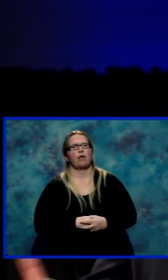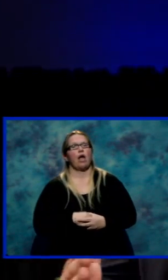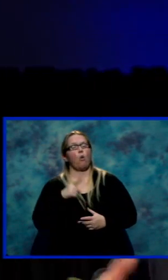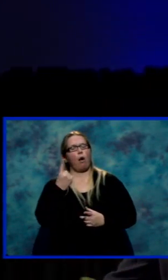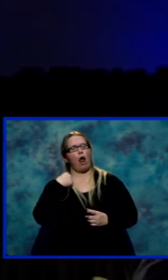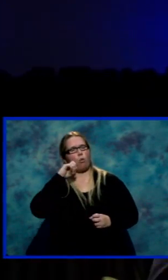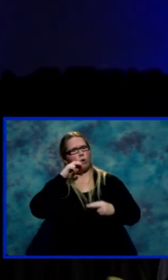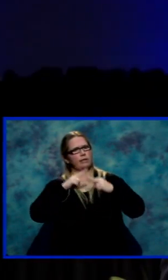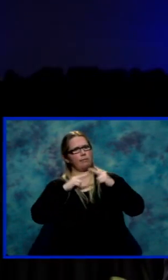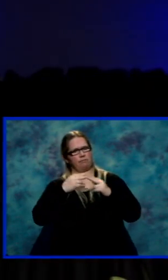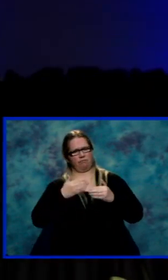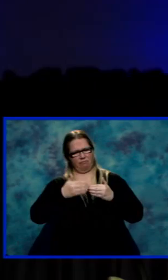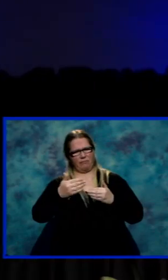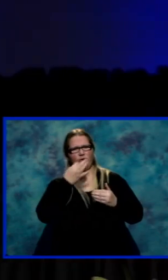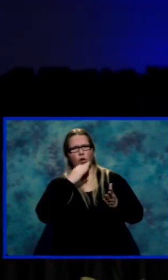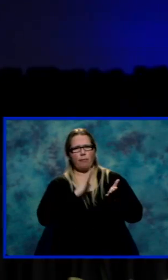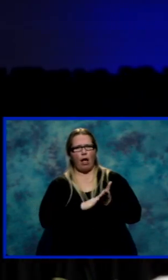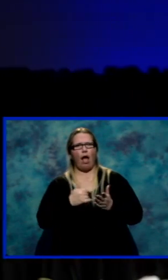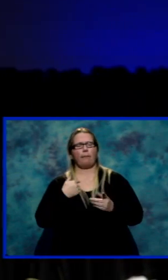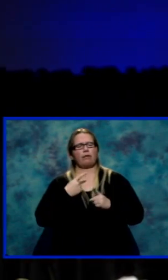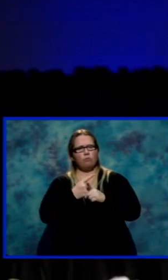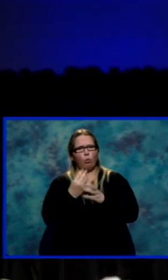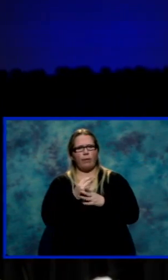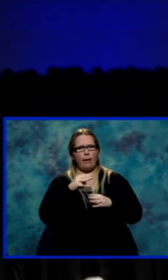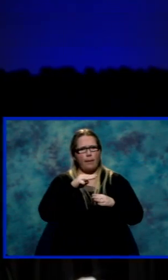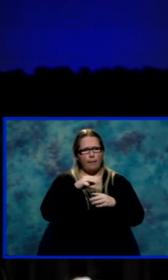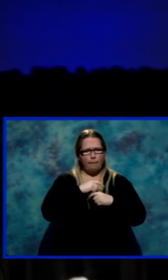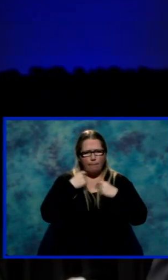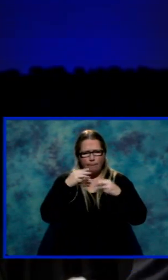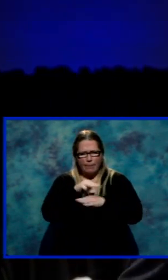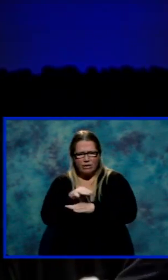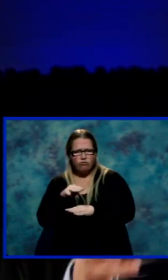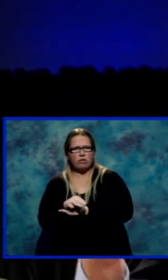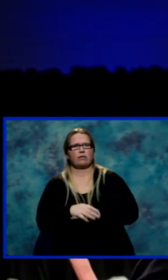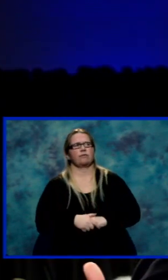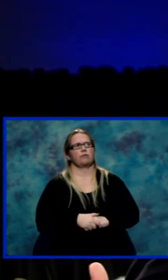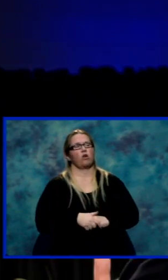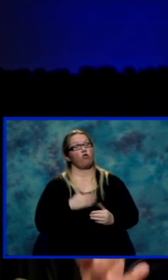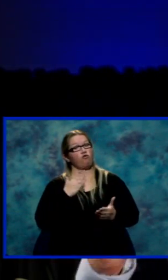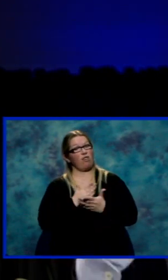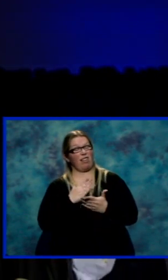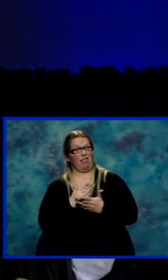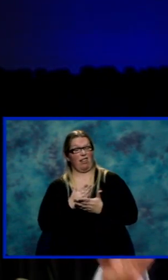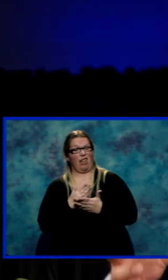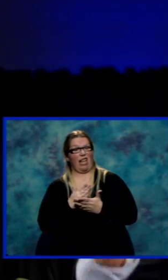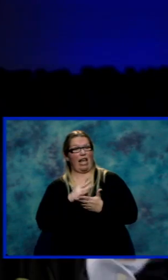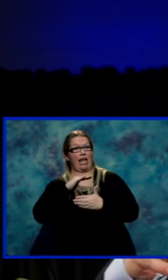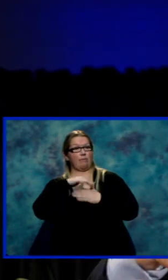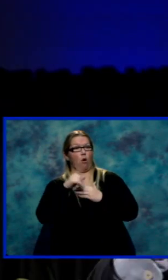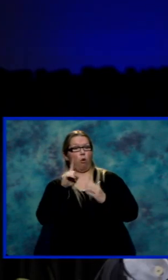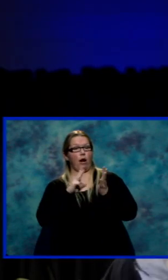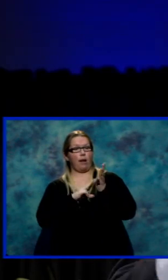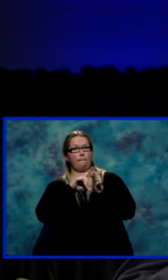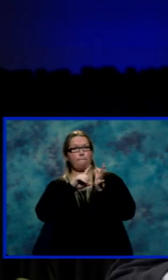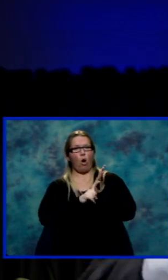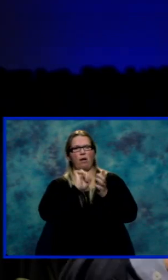over the next few months. I've been in conversations with some of the ministers and with Sven and a couple of other folk, and really it comes down to looking at what Michael and the team have